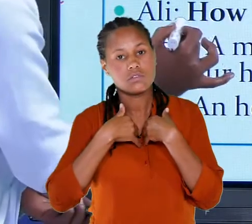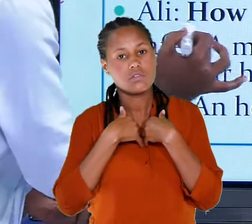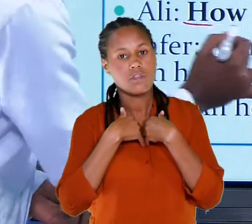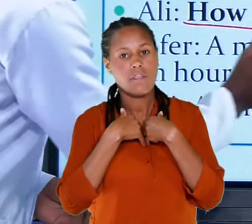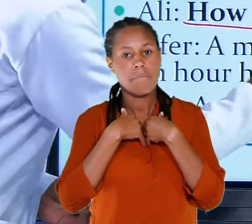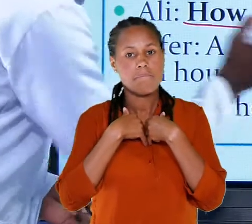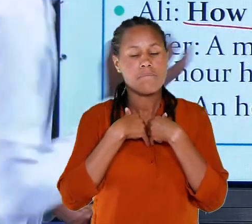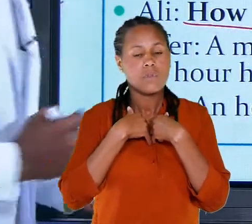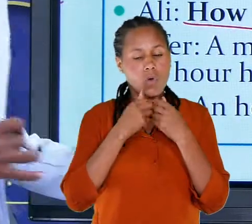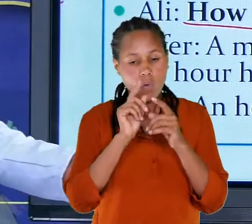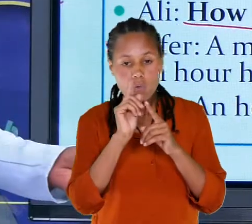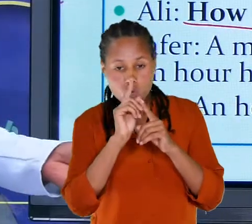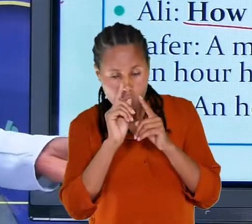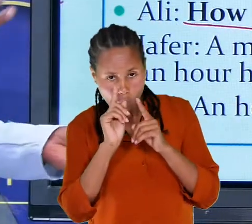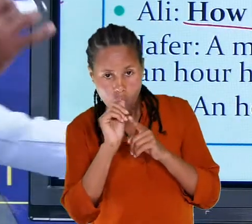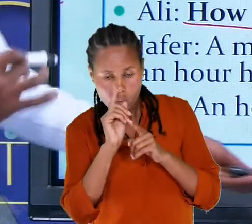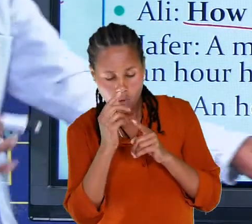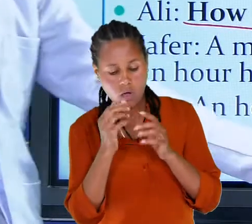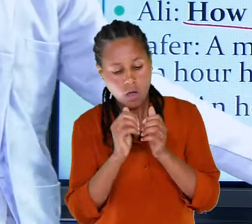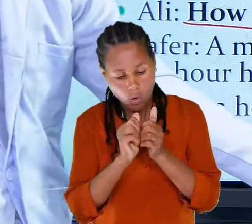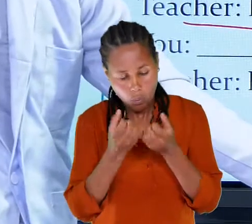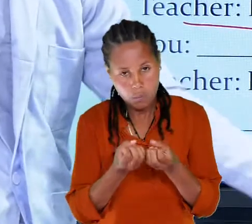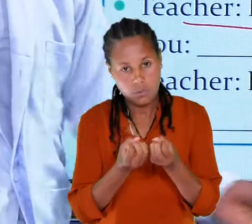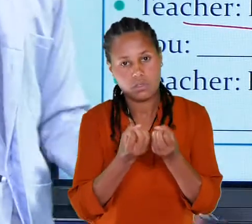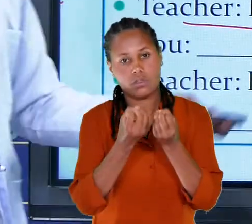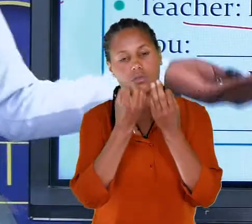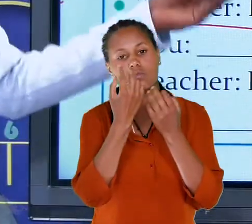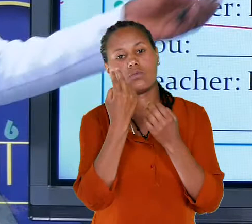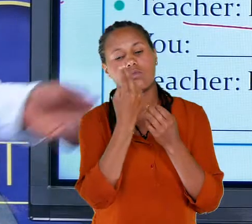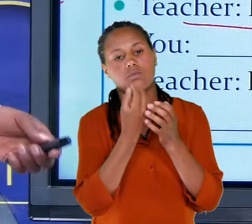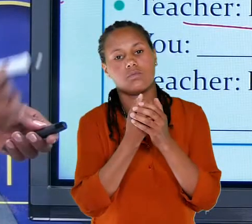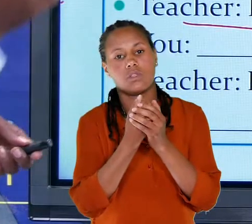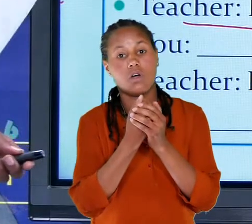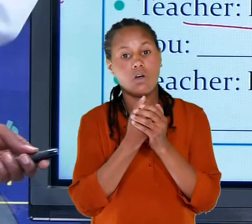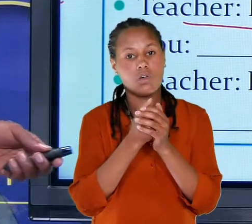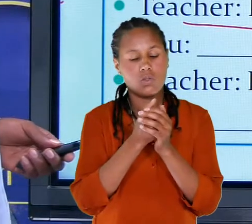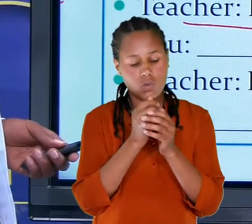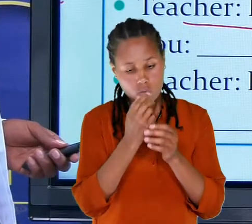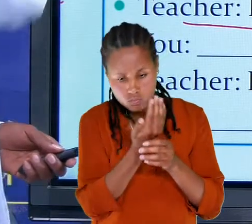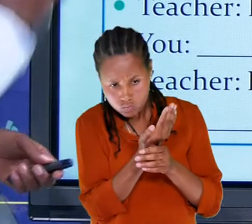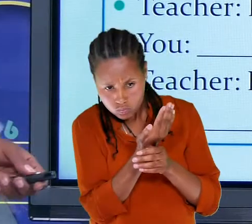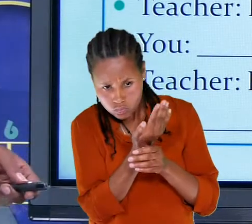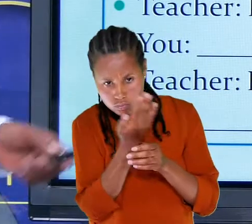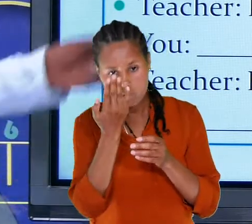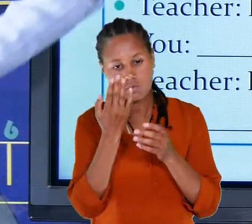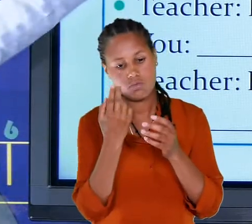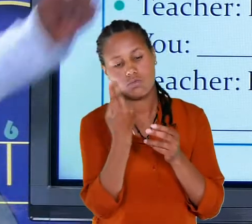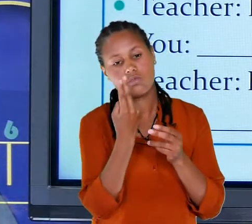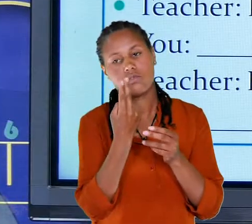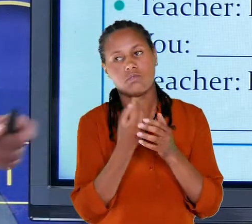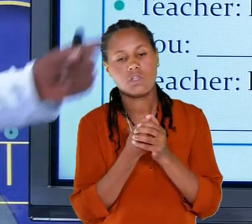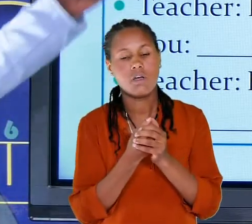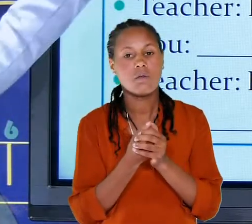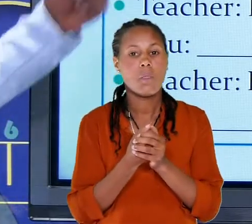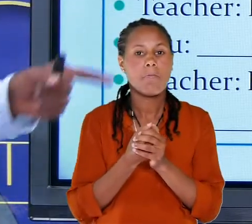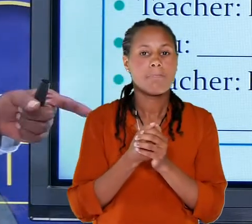about how many. So you can ask somebody using such kinds of phrases.